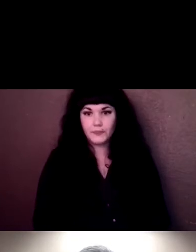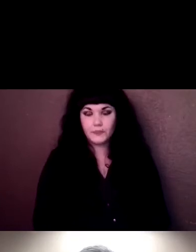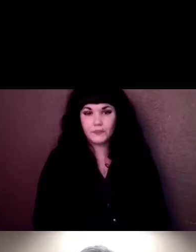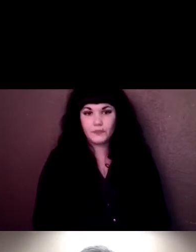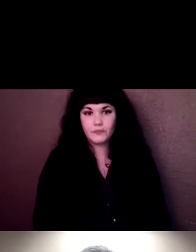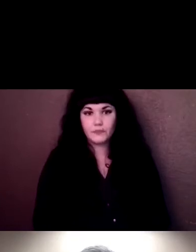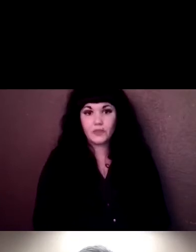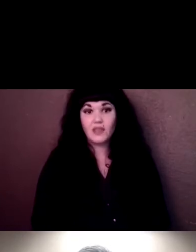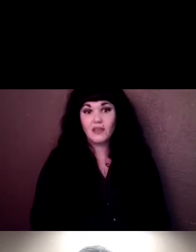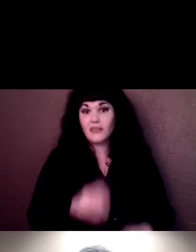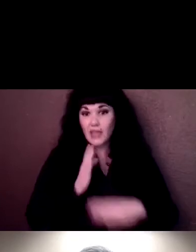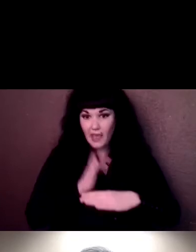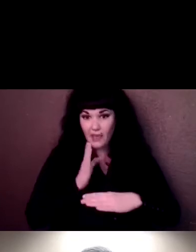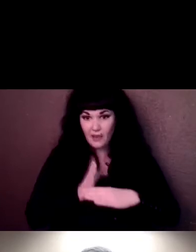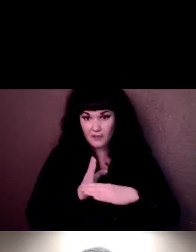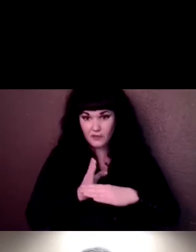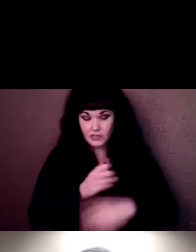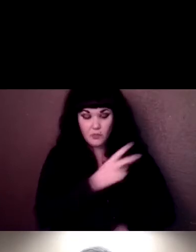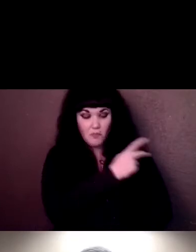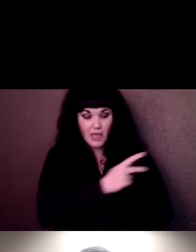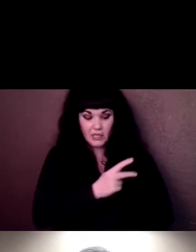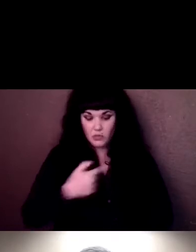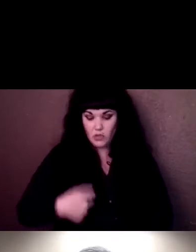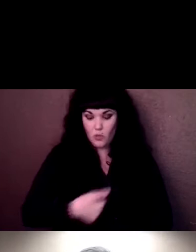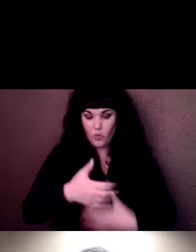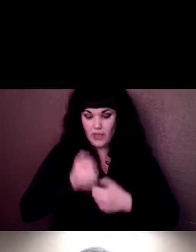coming to us, six to 8.